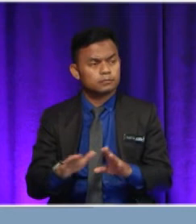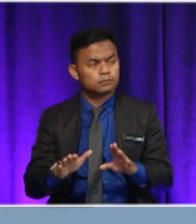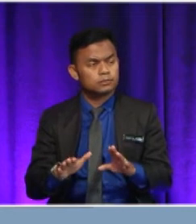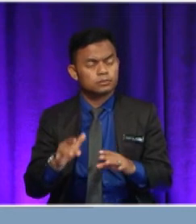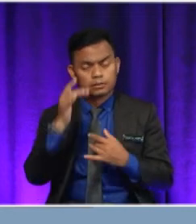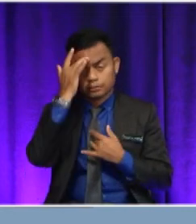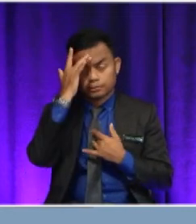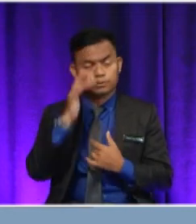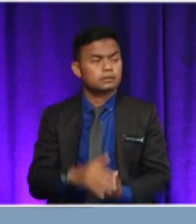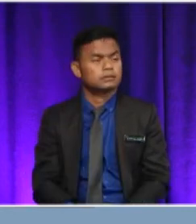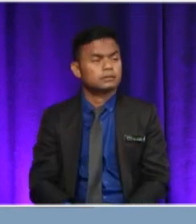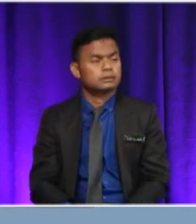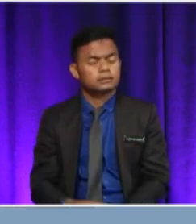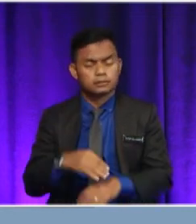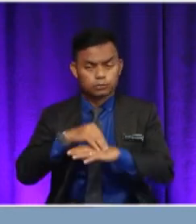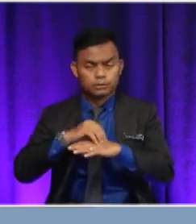disease.